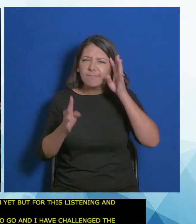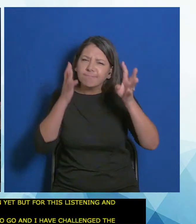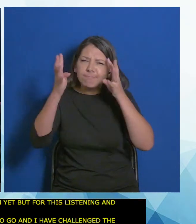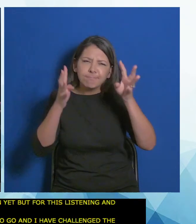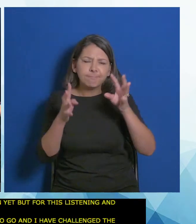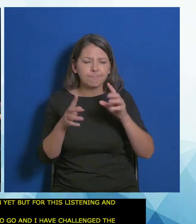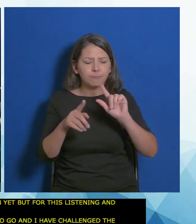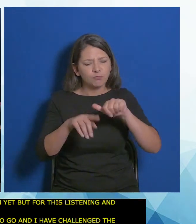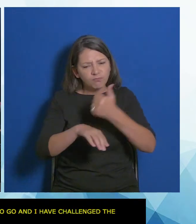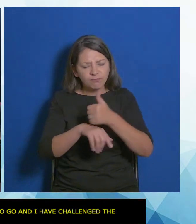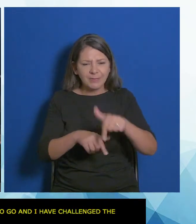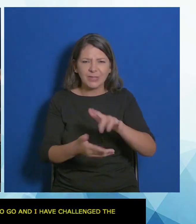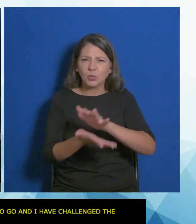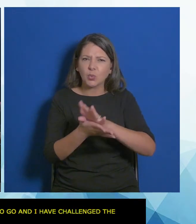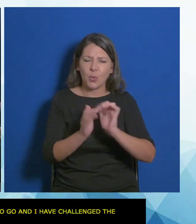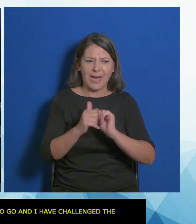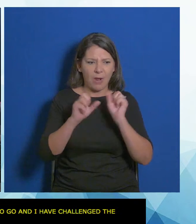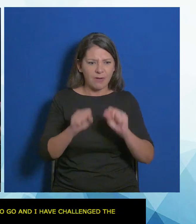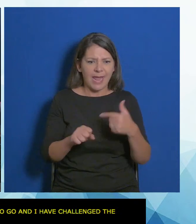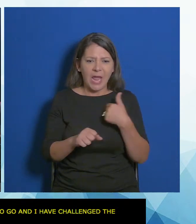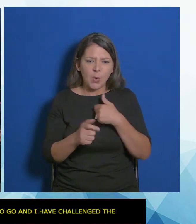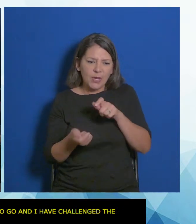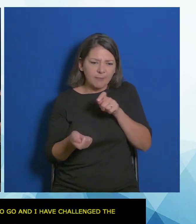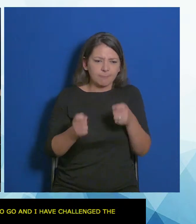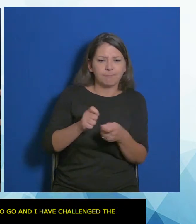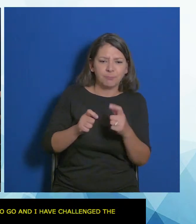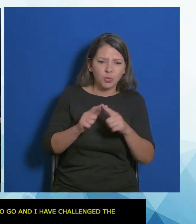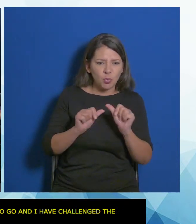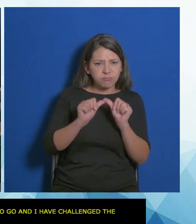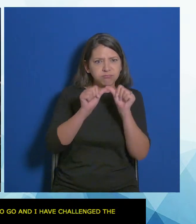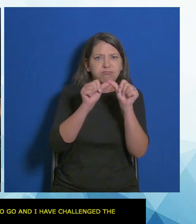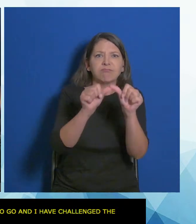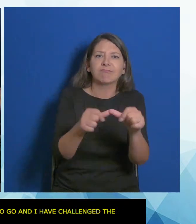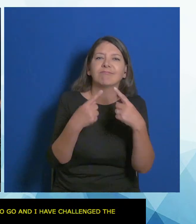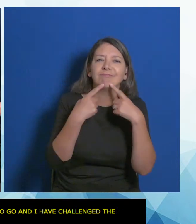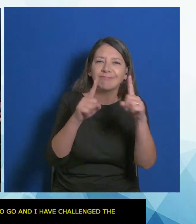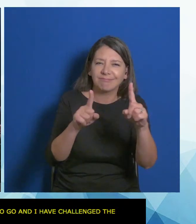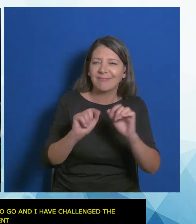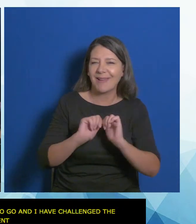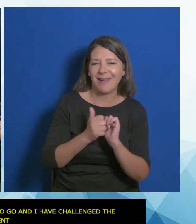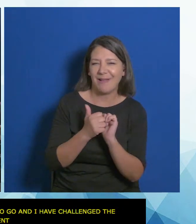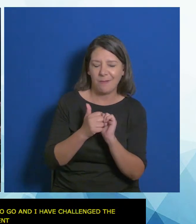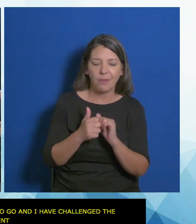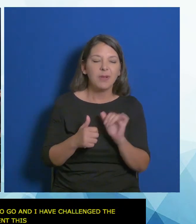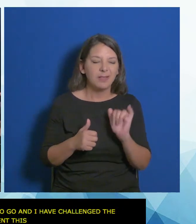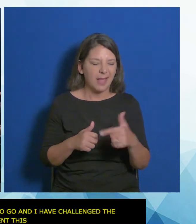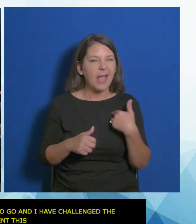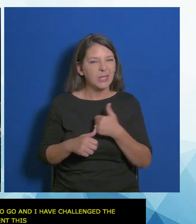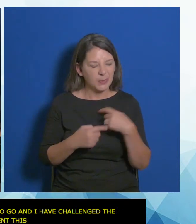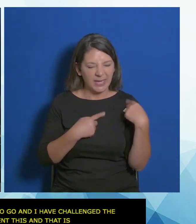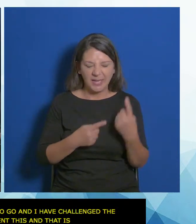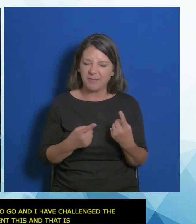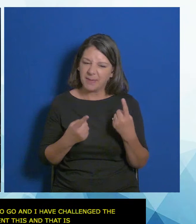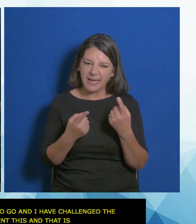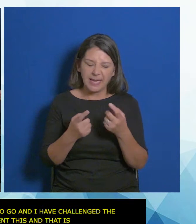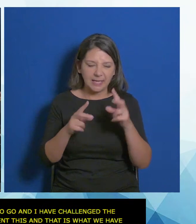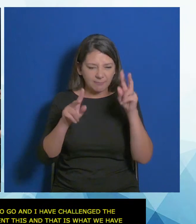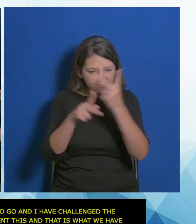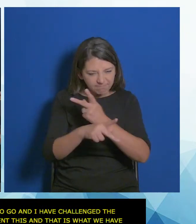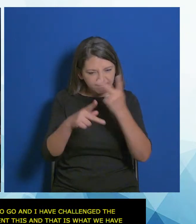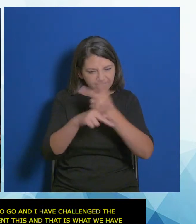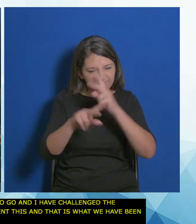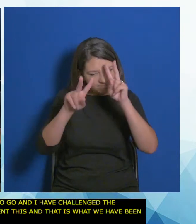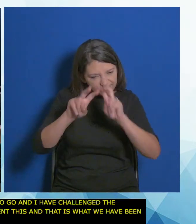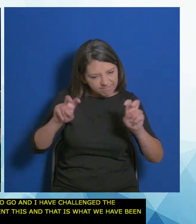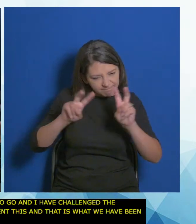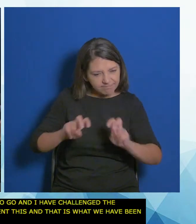schools. How can we make them go? So that is what we've been picking apart. And they have answered that